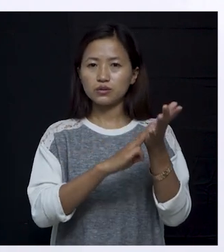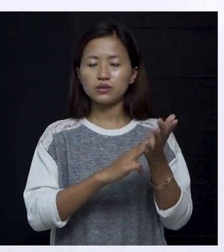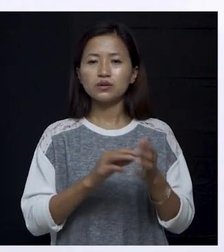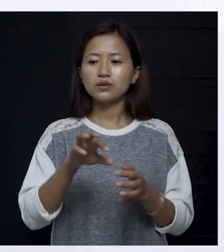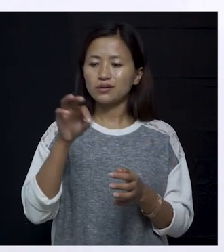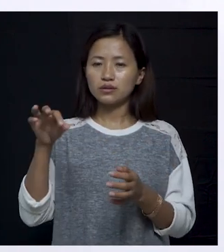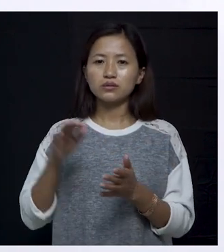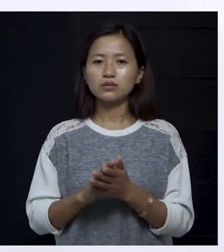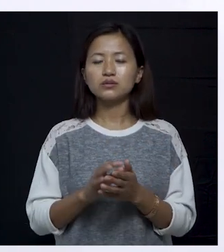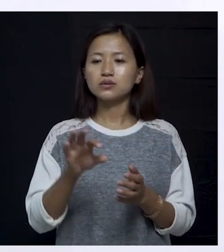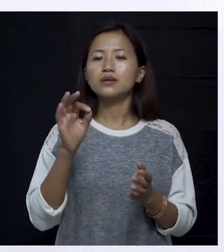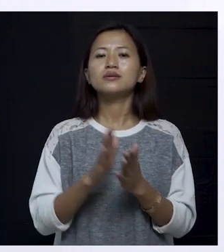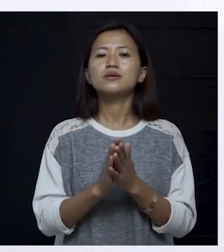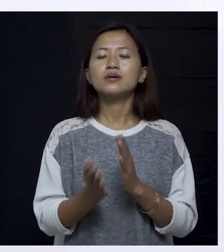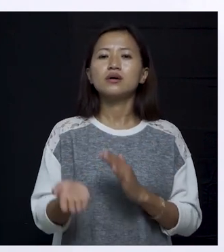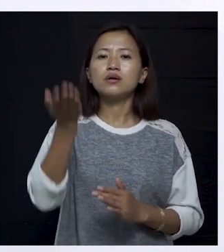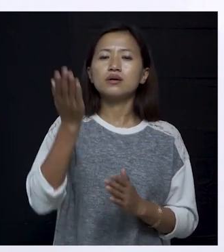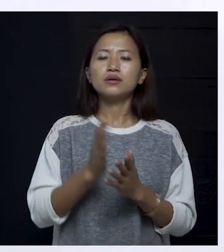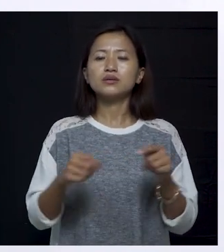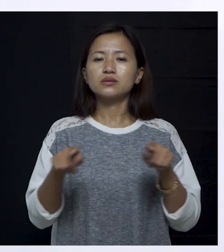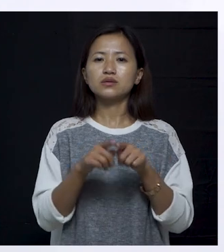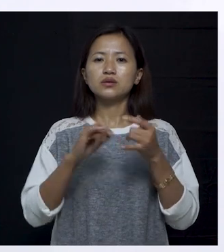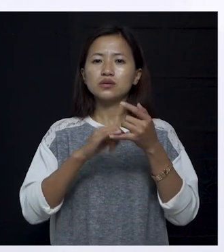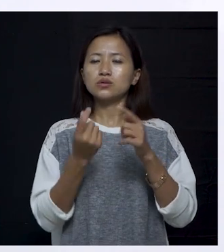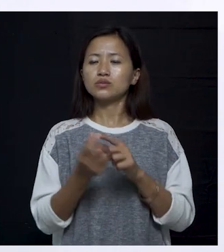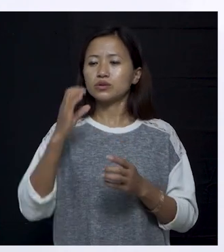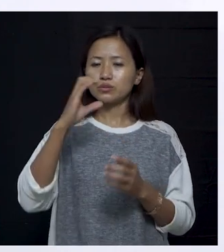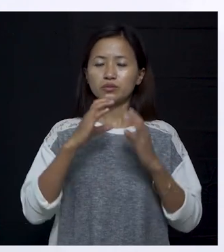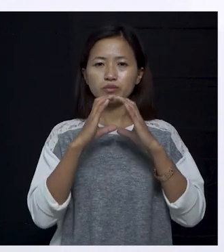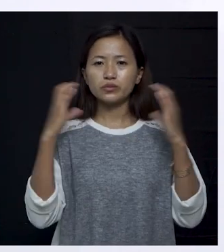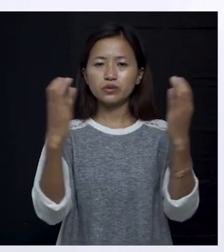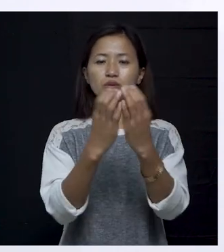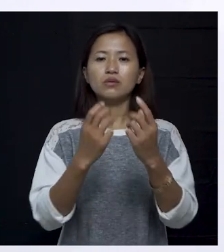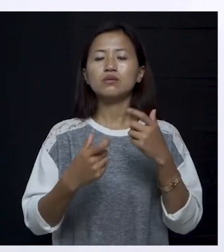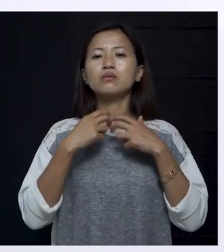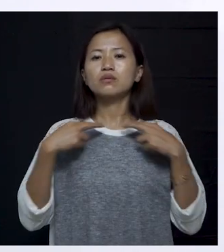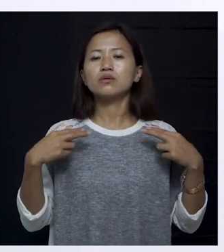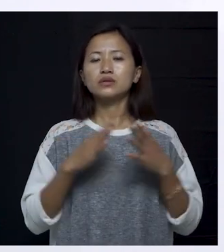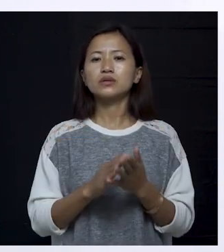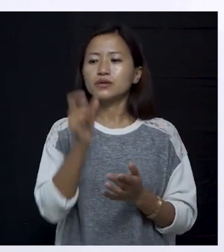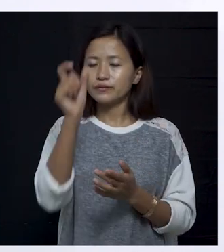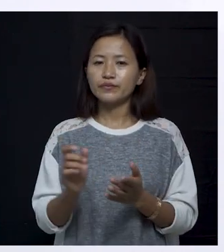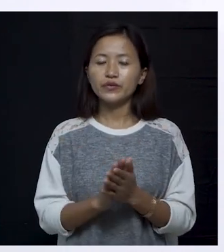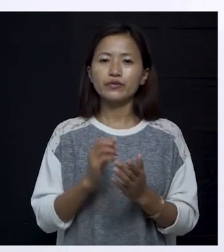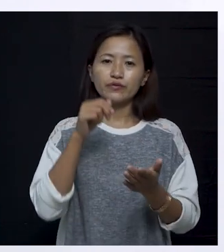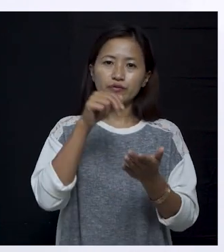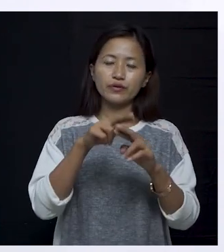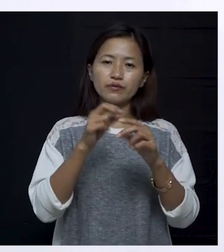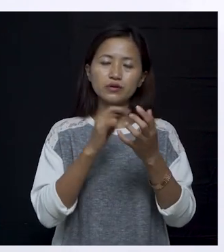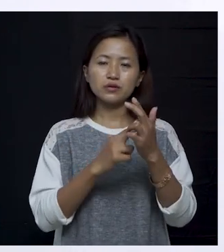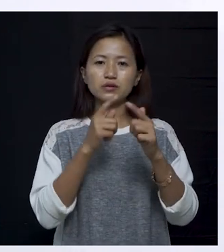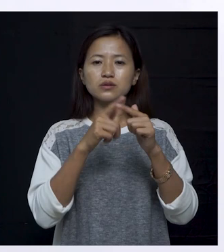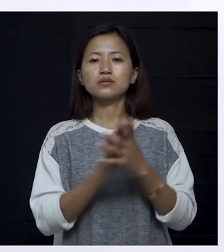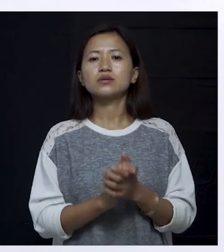or select the judges of the High and the Supreme Court, okay? Then the judges are elected for a fixed period. Then